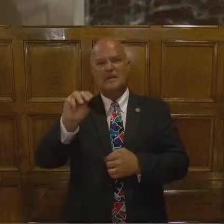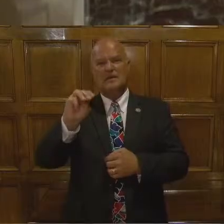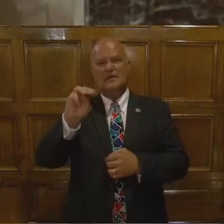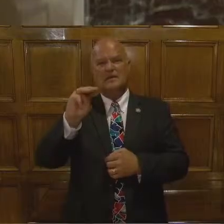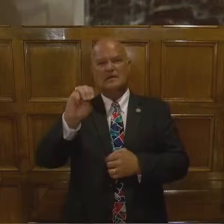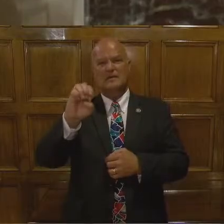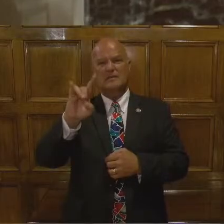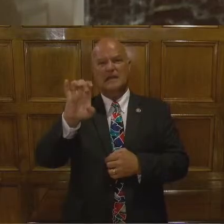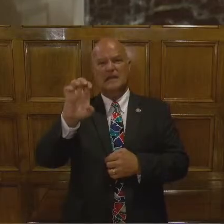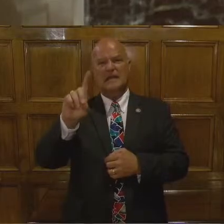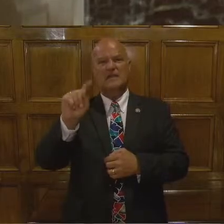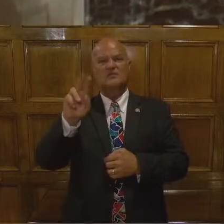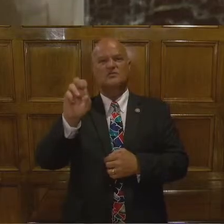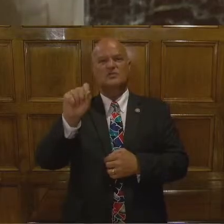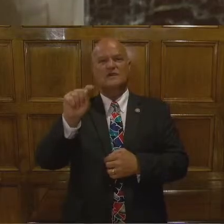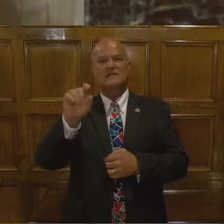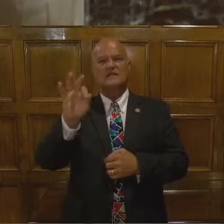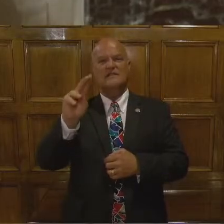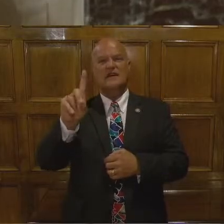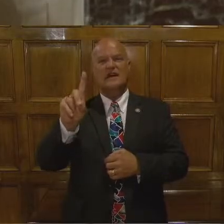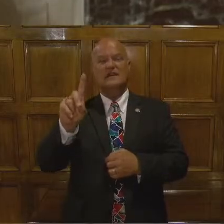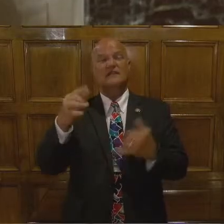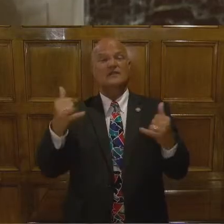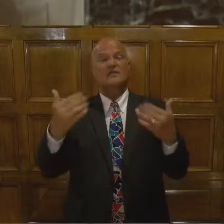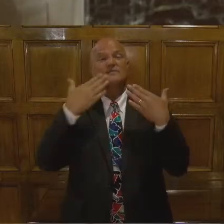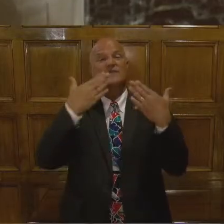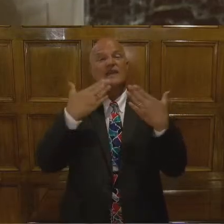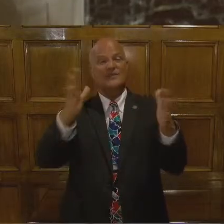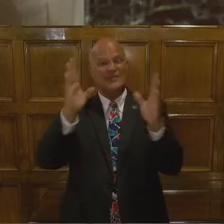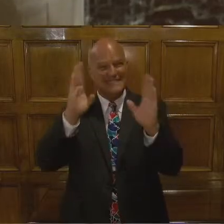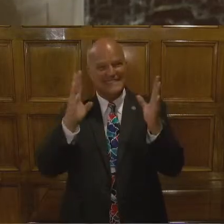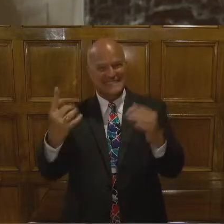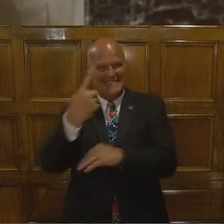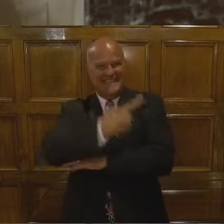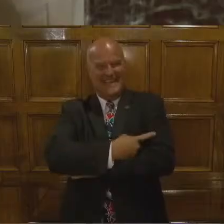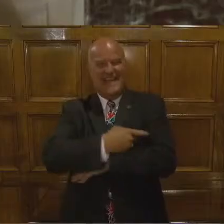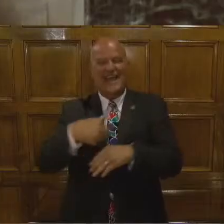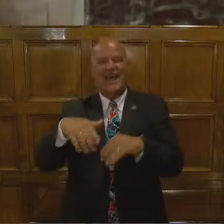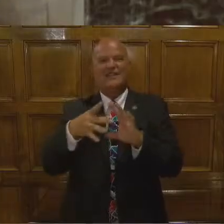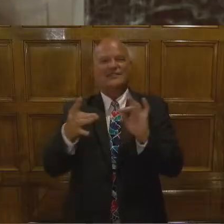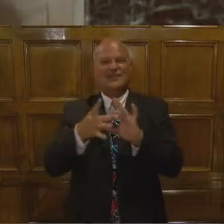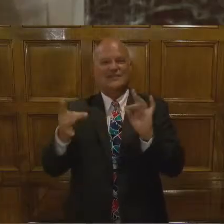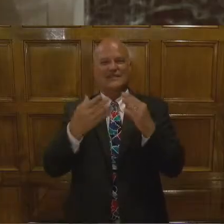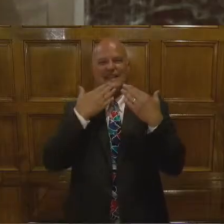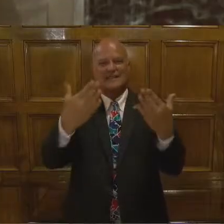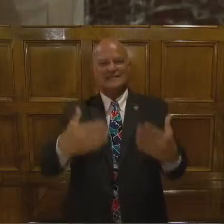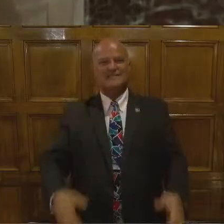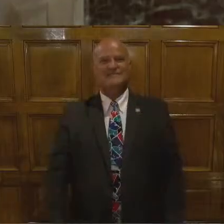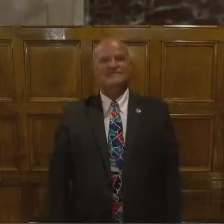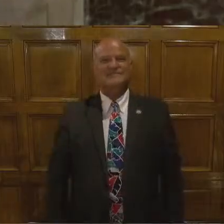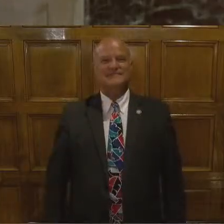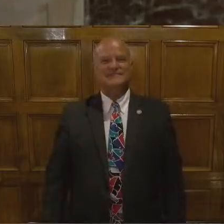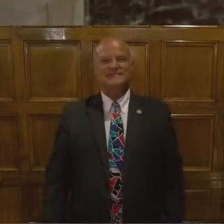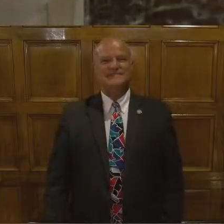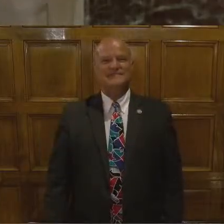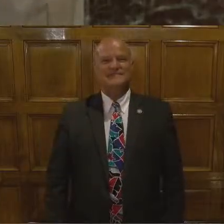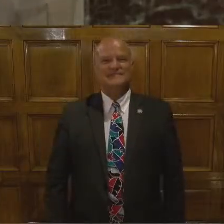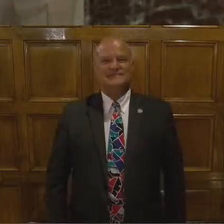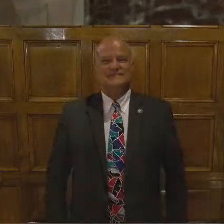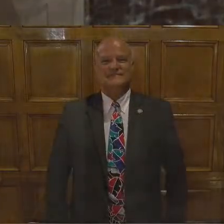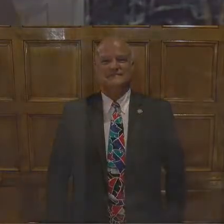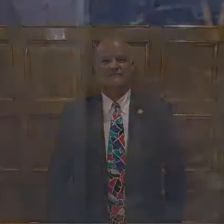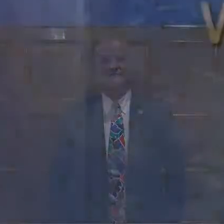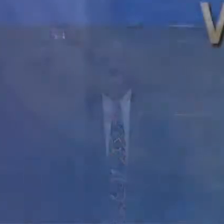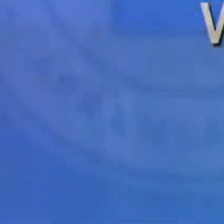fund. With that, thank you all for your attention today and your coverage of this. Thanks, Cam.